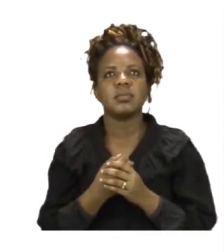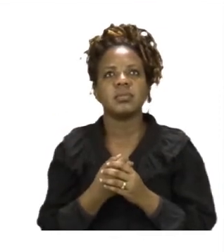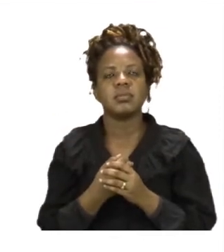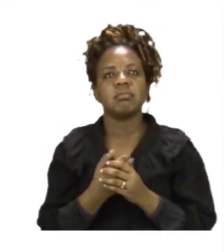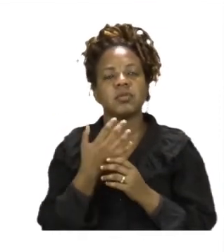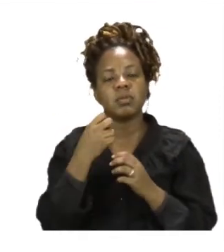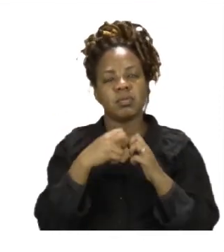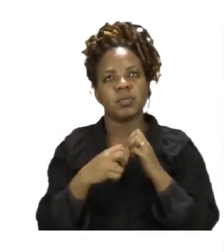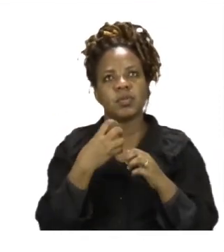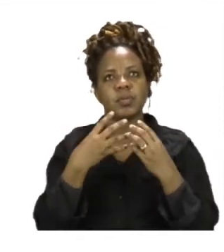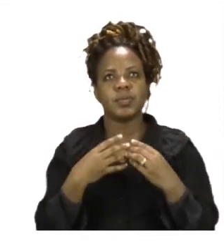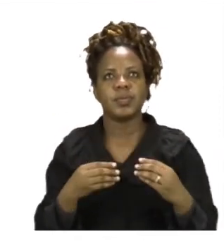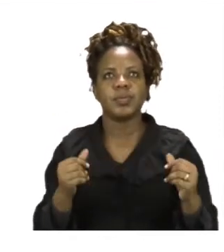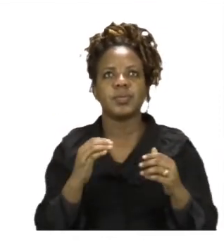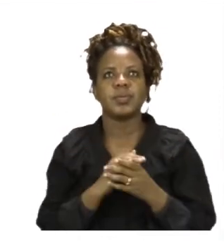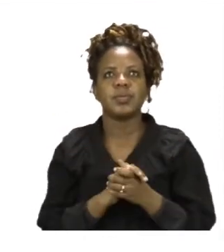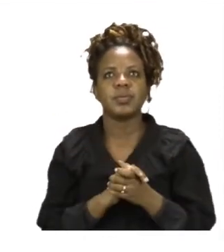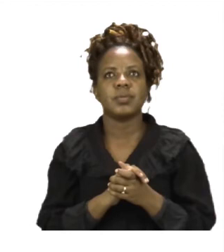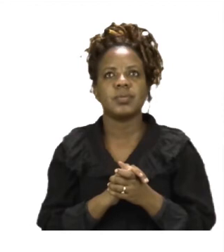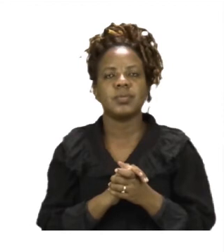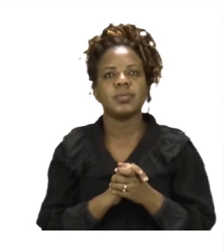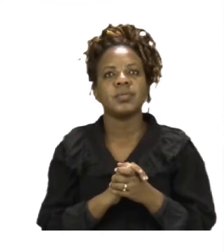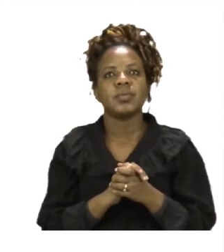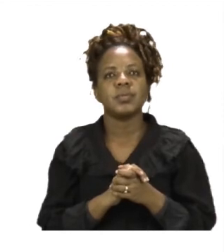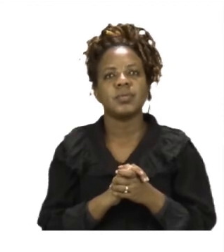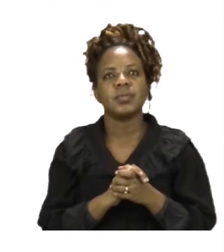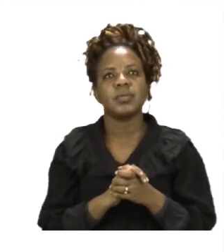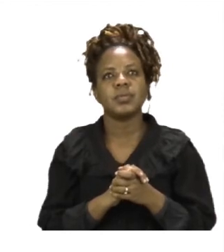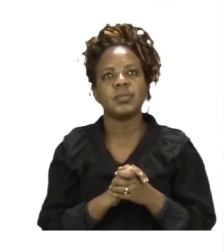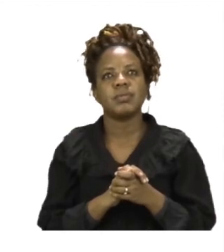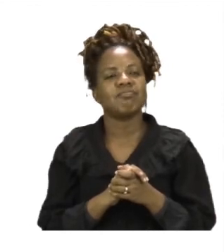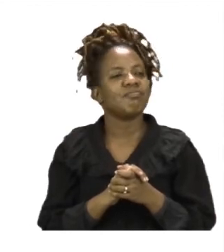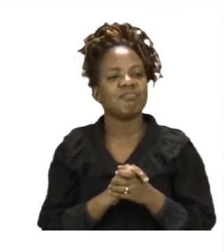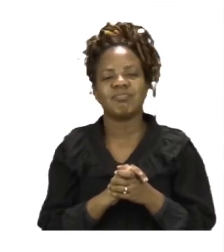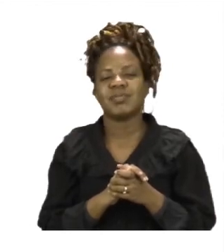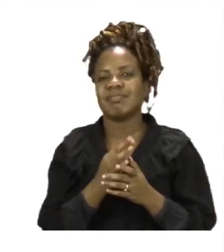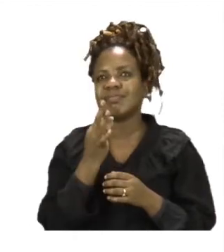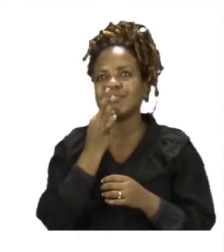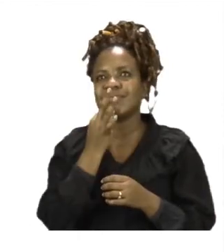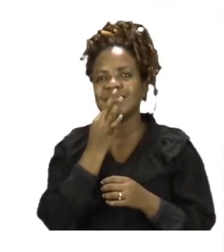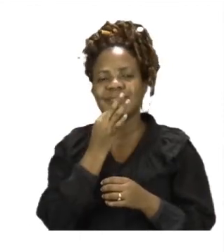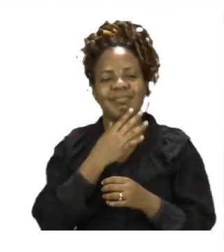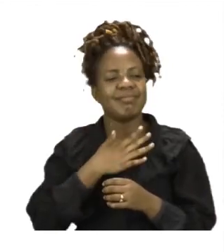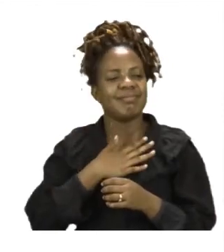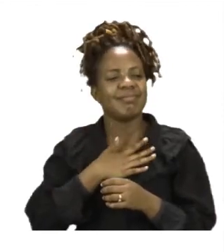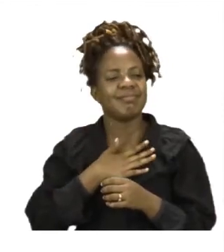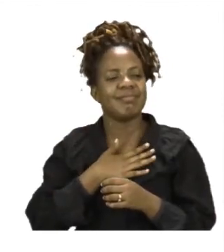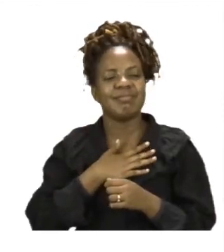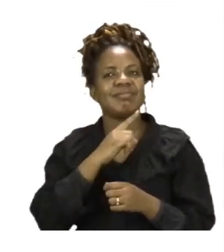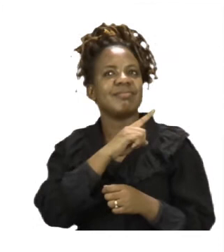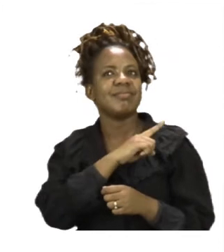some problem-solving sums. Now, these are always my favorite to do because they have a story behind